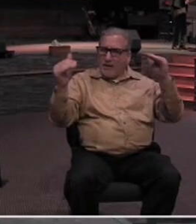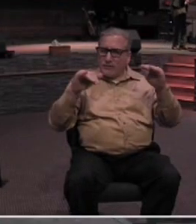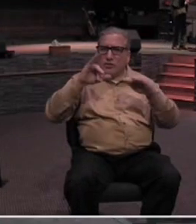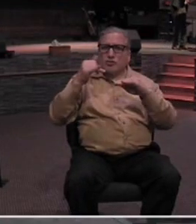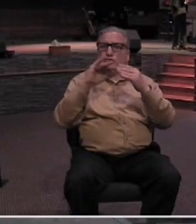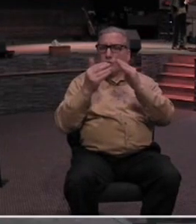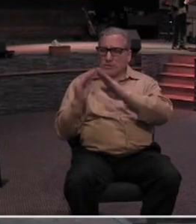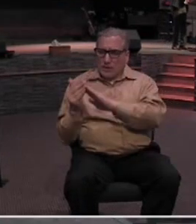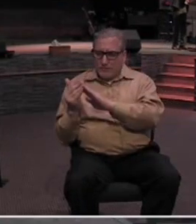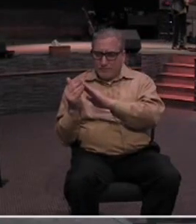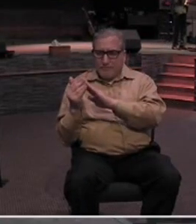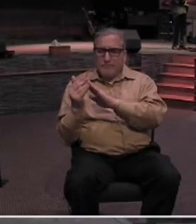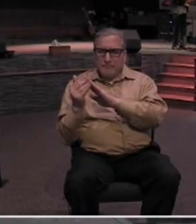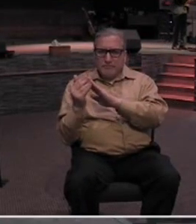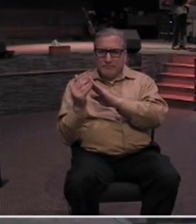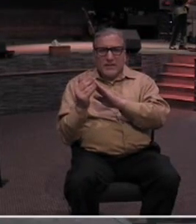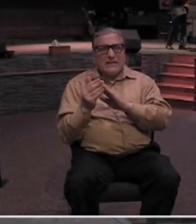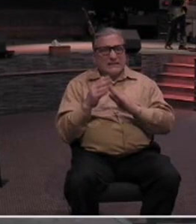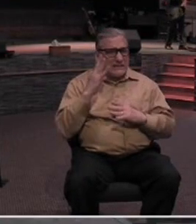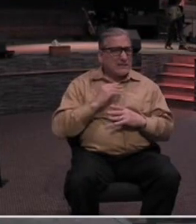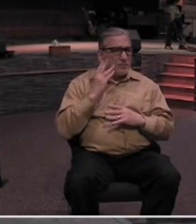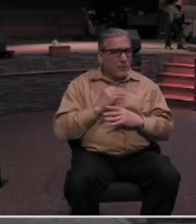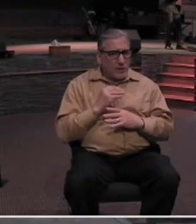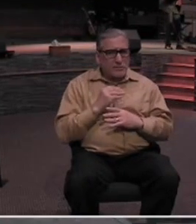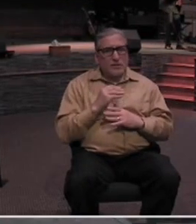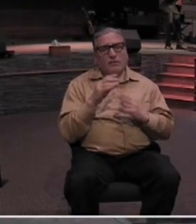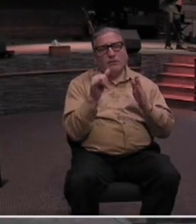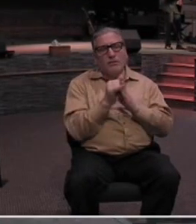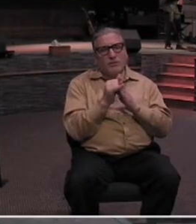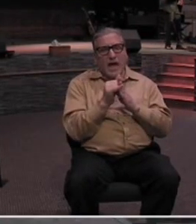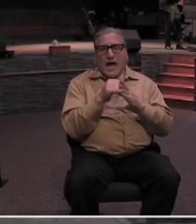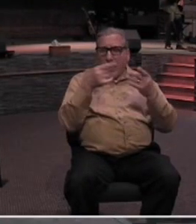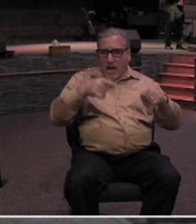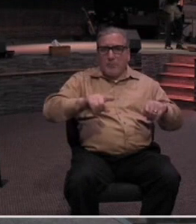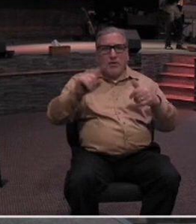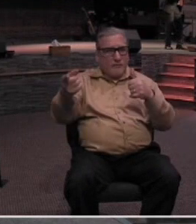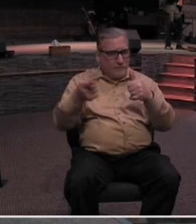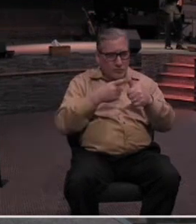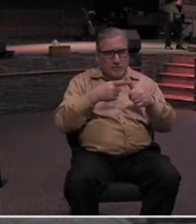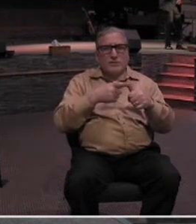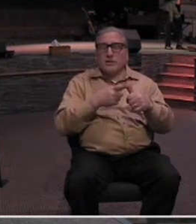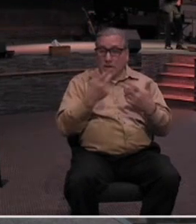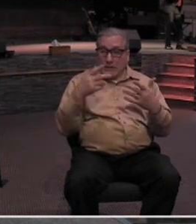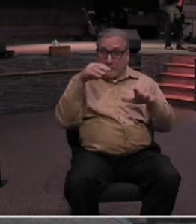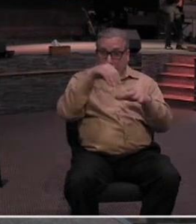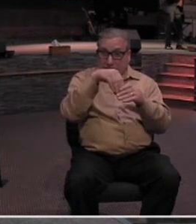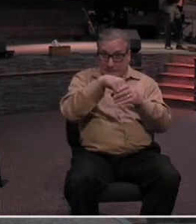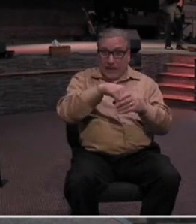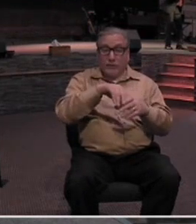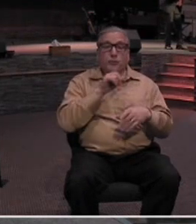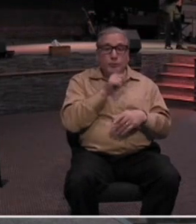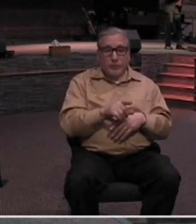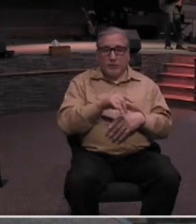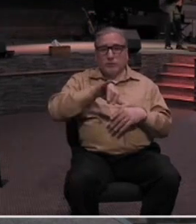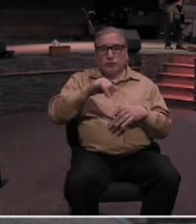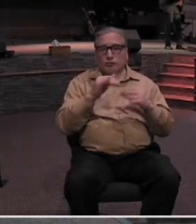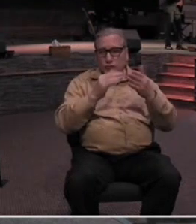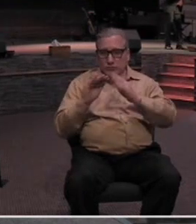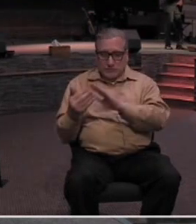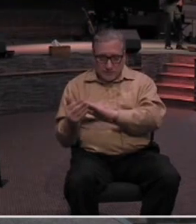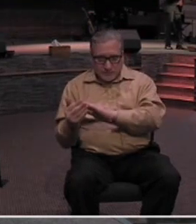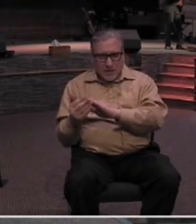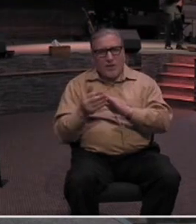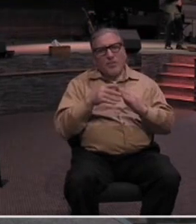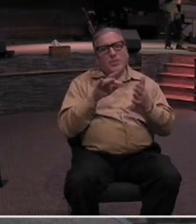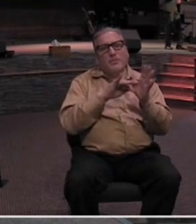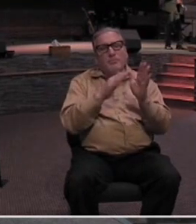Jerusalem. It's an experience that first took place in the physical Jerusalem. In an upper room, the Bible tells us in Acts